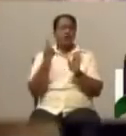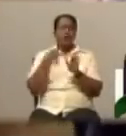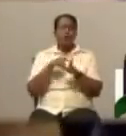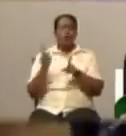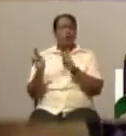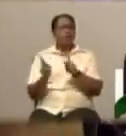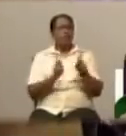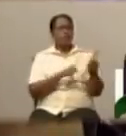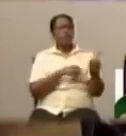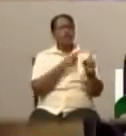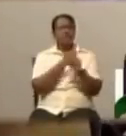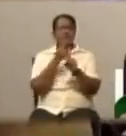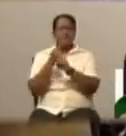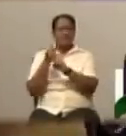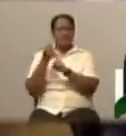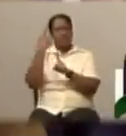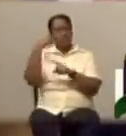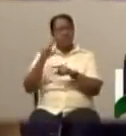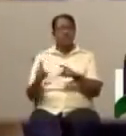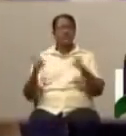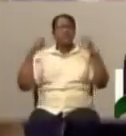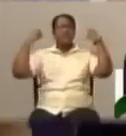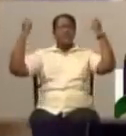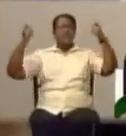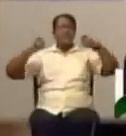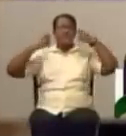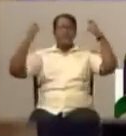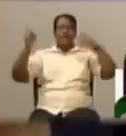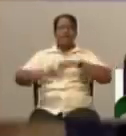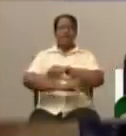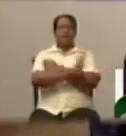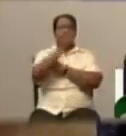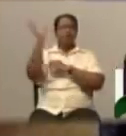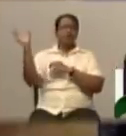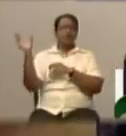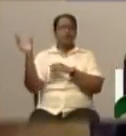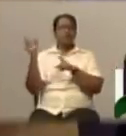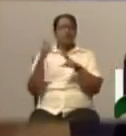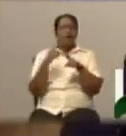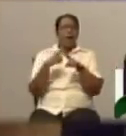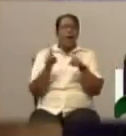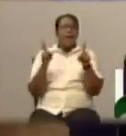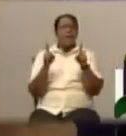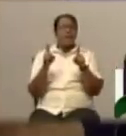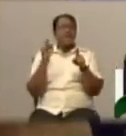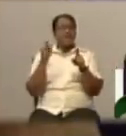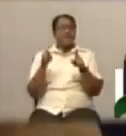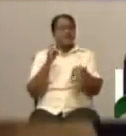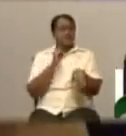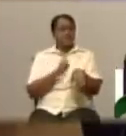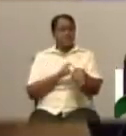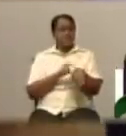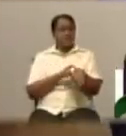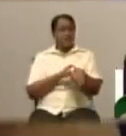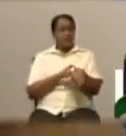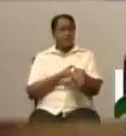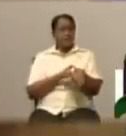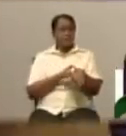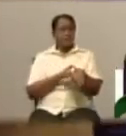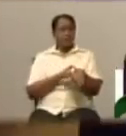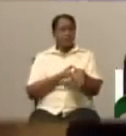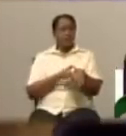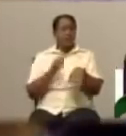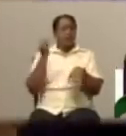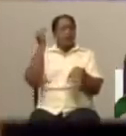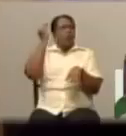the celebration of Christmas. But the Advent season is also an occasion to be more aware of